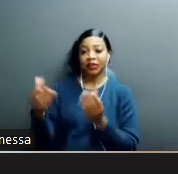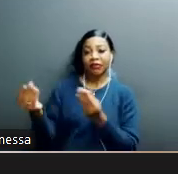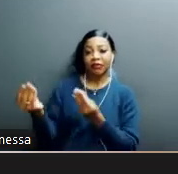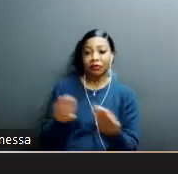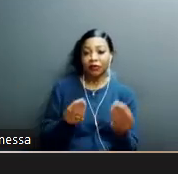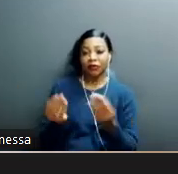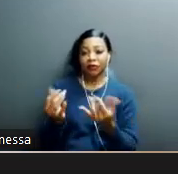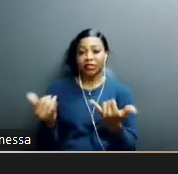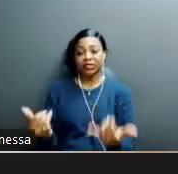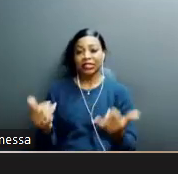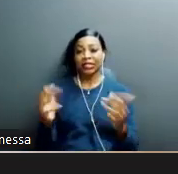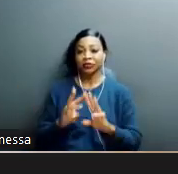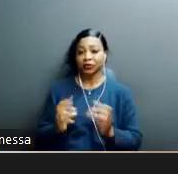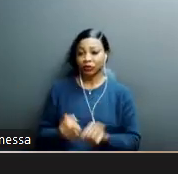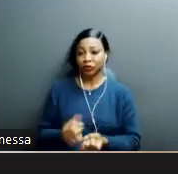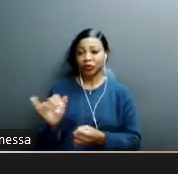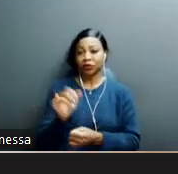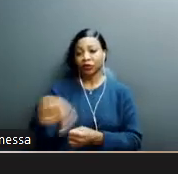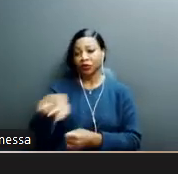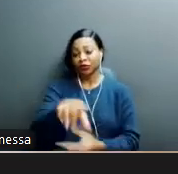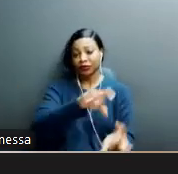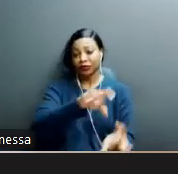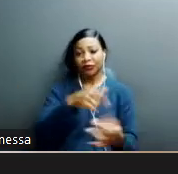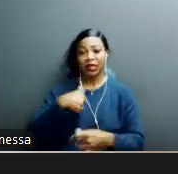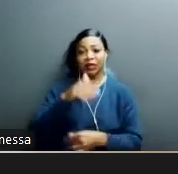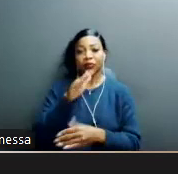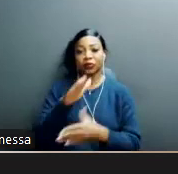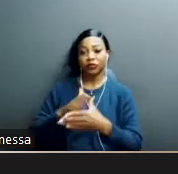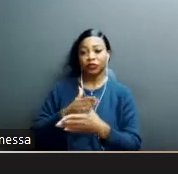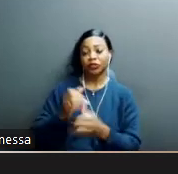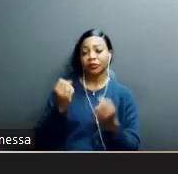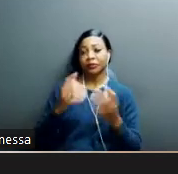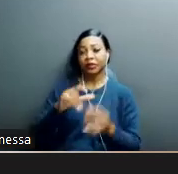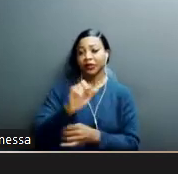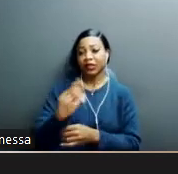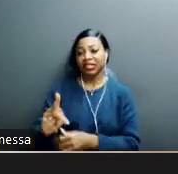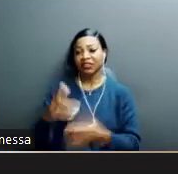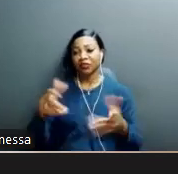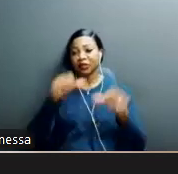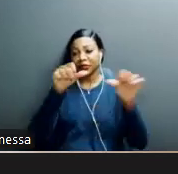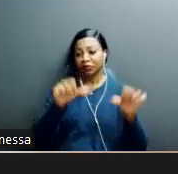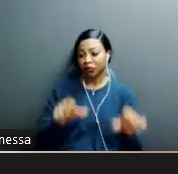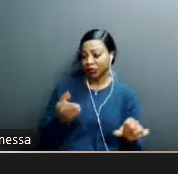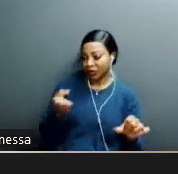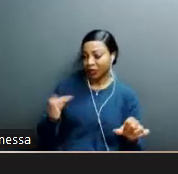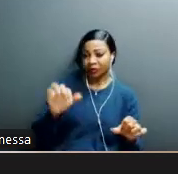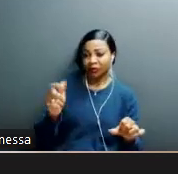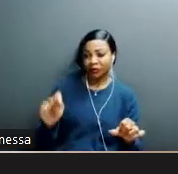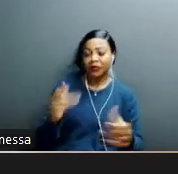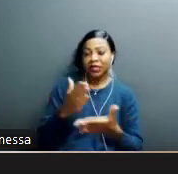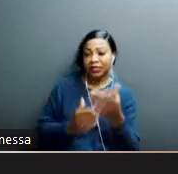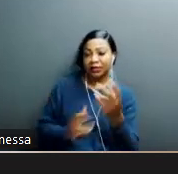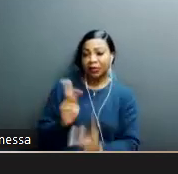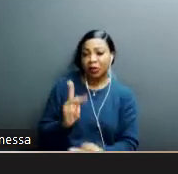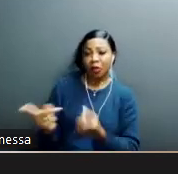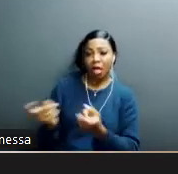and for everyone's feedback I will be sharing many of the links that were posted today in the chat I know there was some people asking for those I will